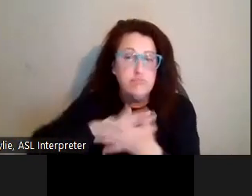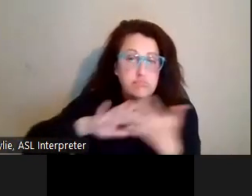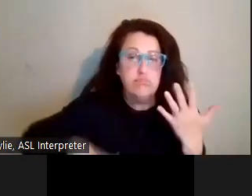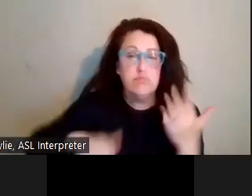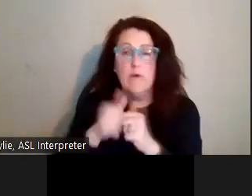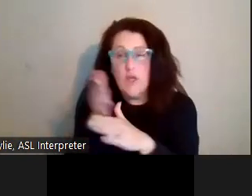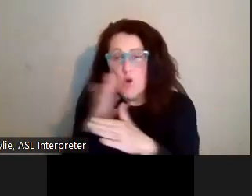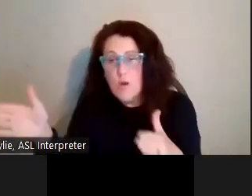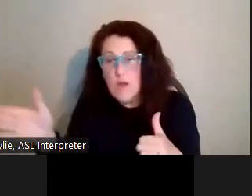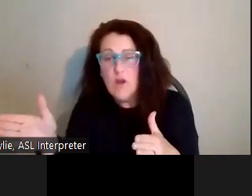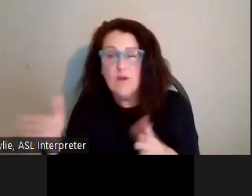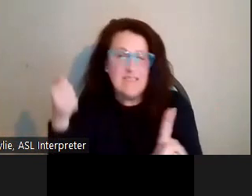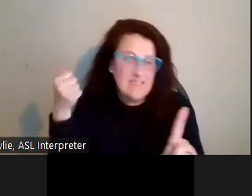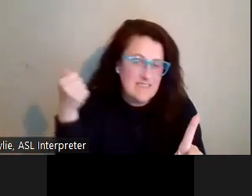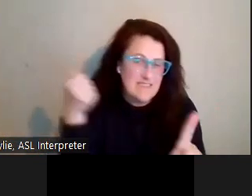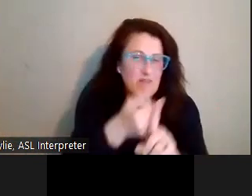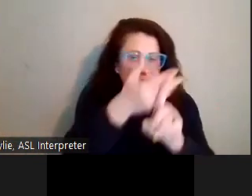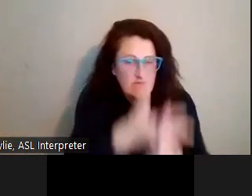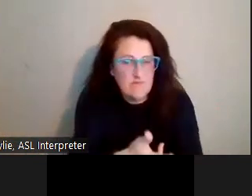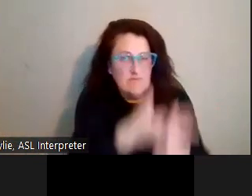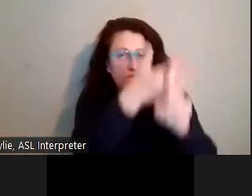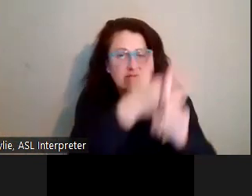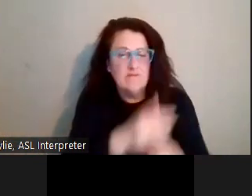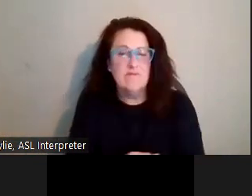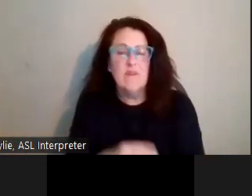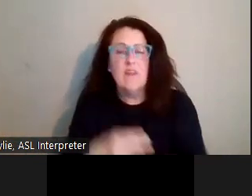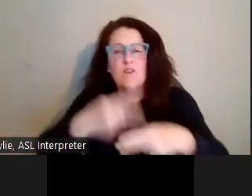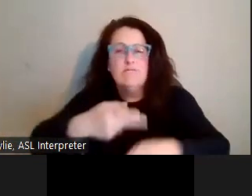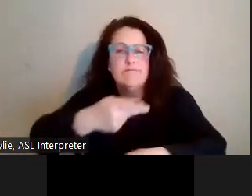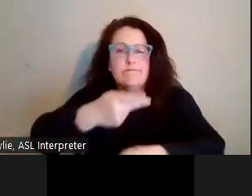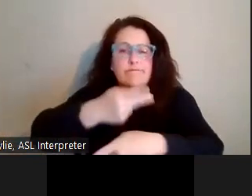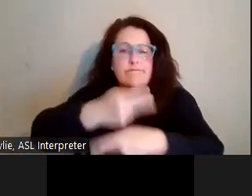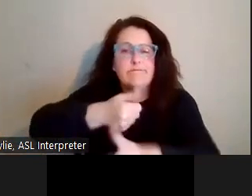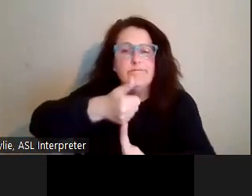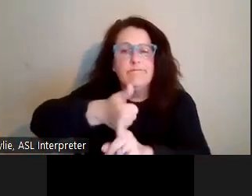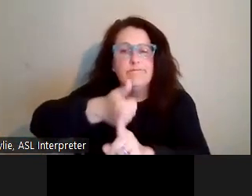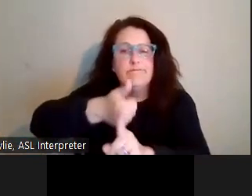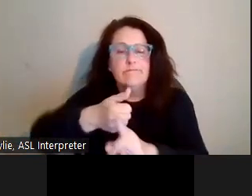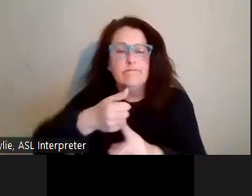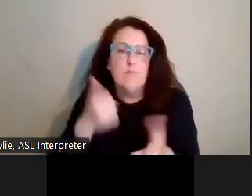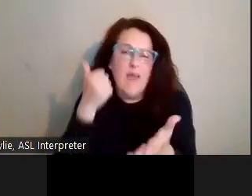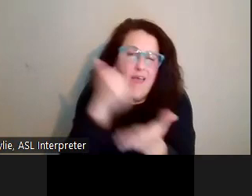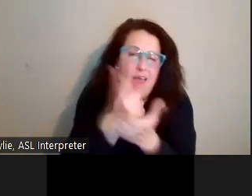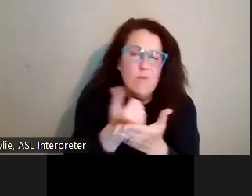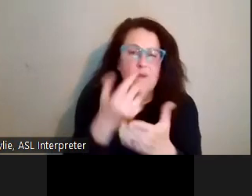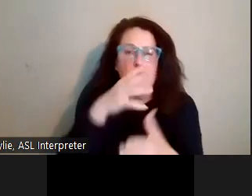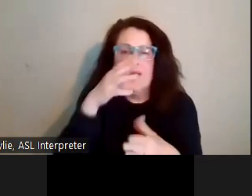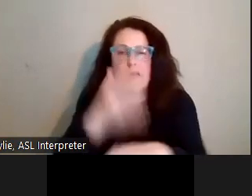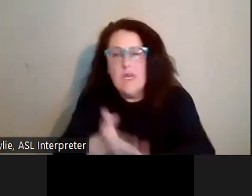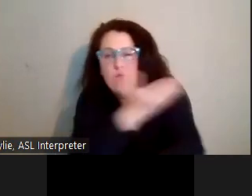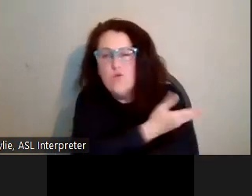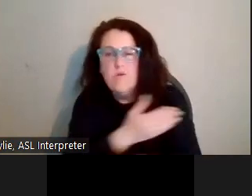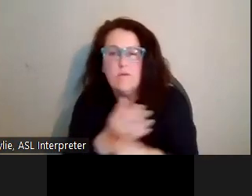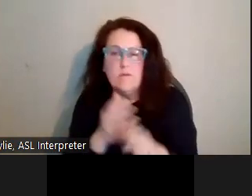career self-actualization. We call this self-cares, and we help participants improve their